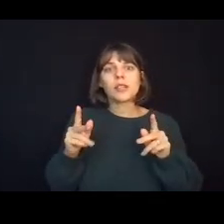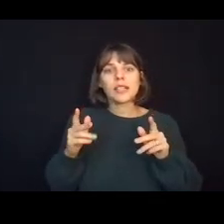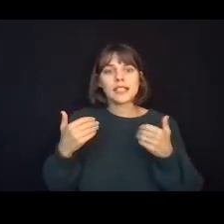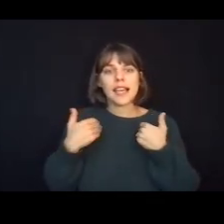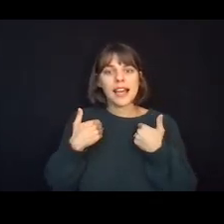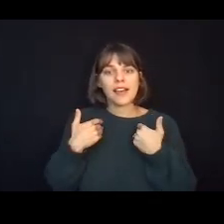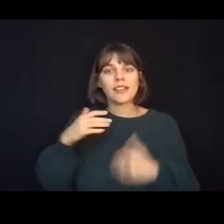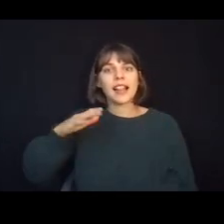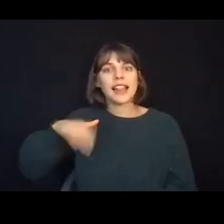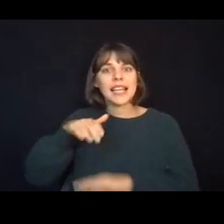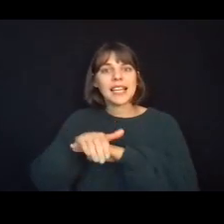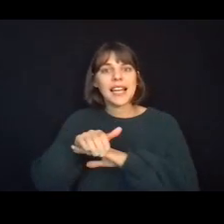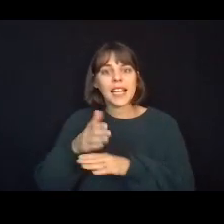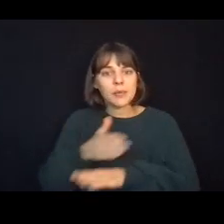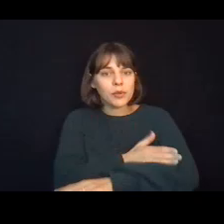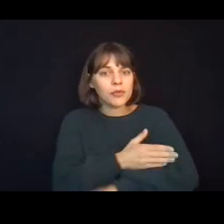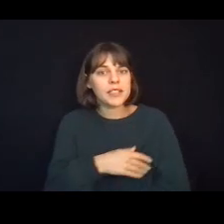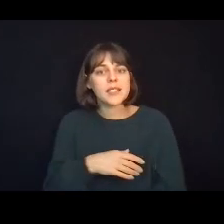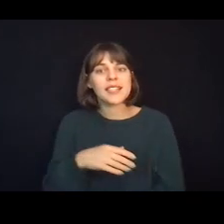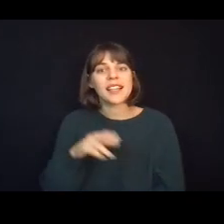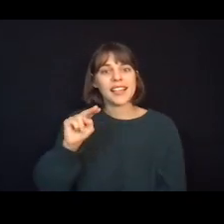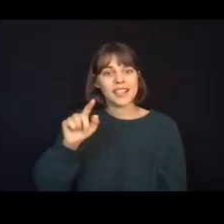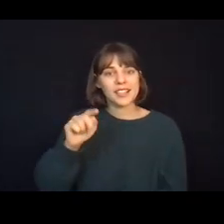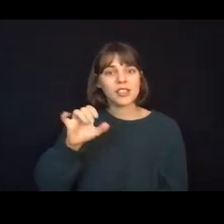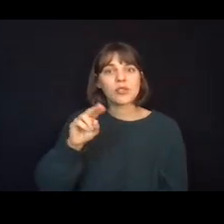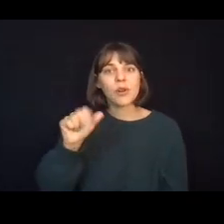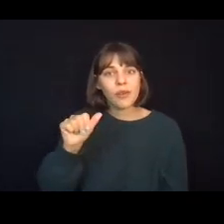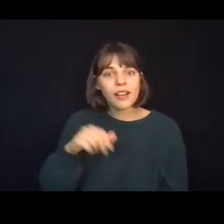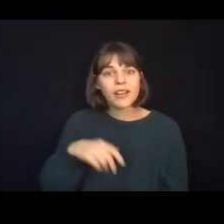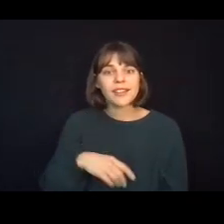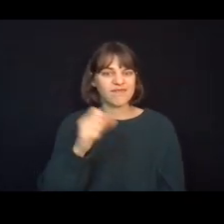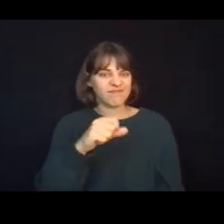may have been bugging you about that since 2018.